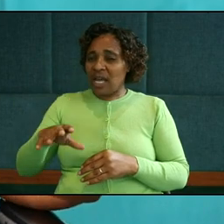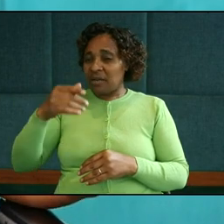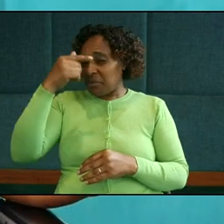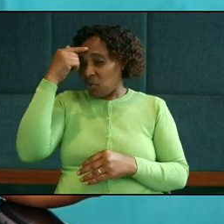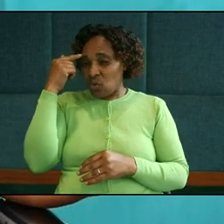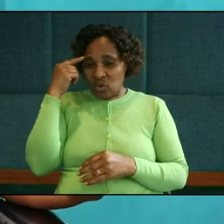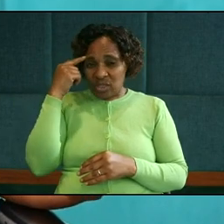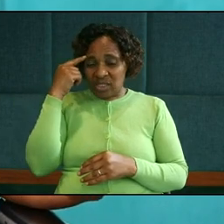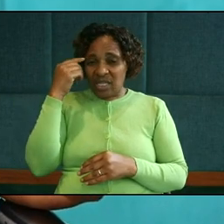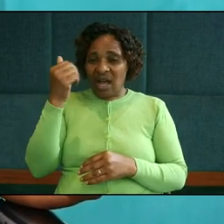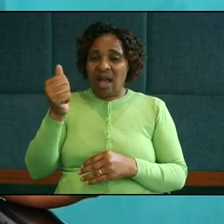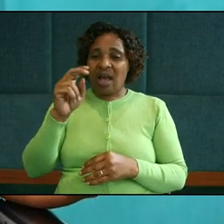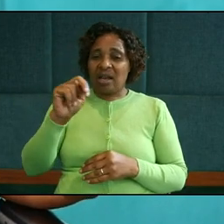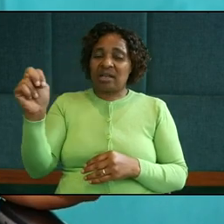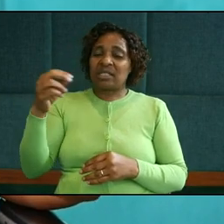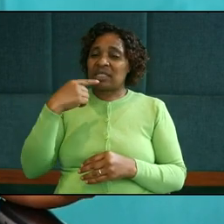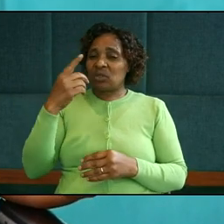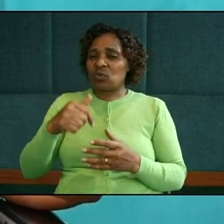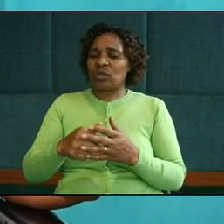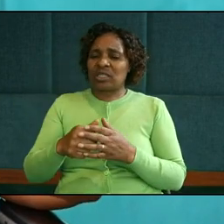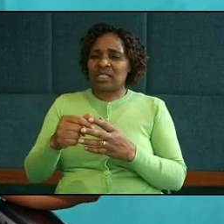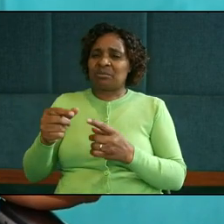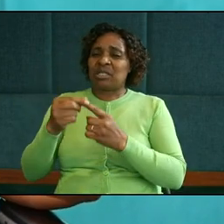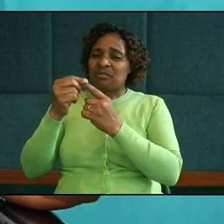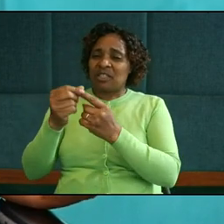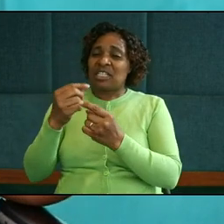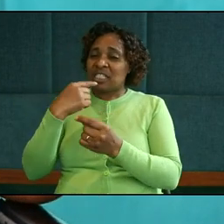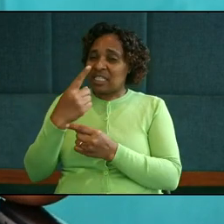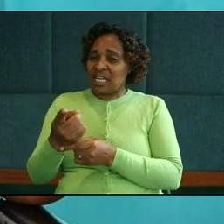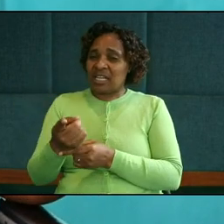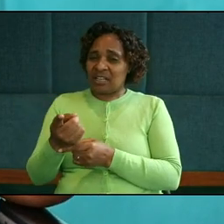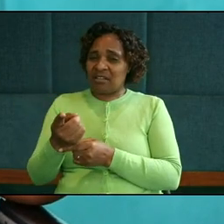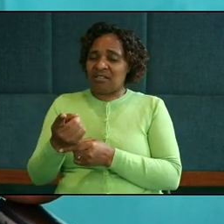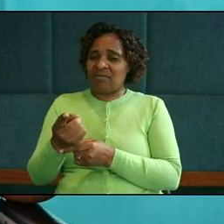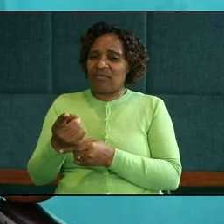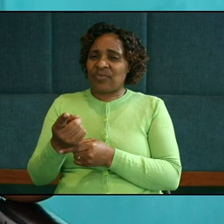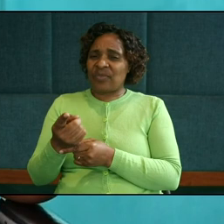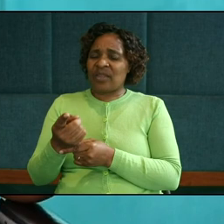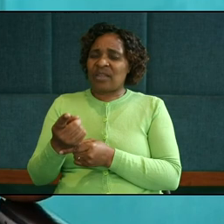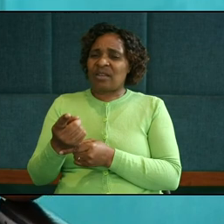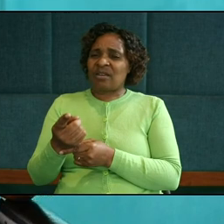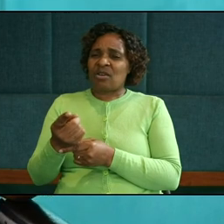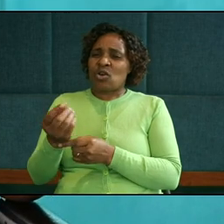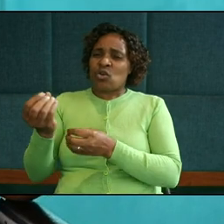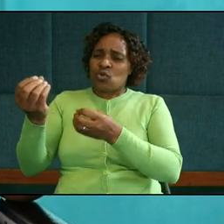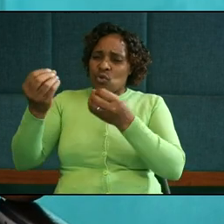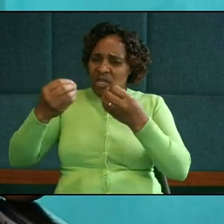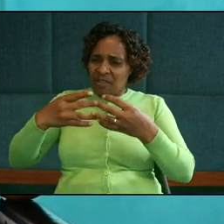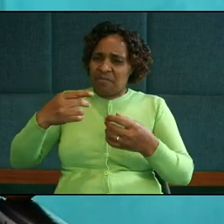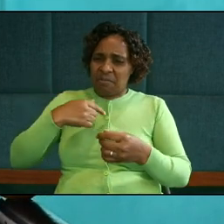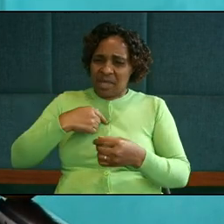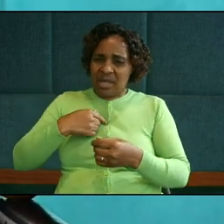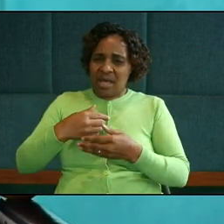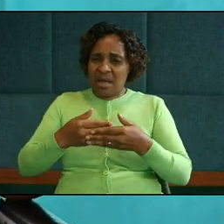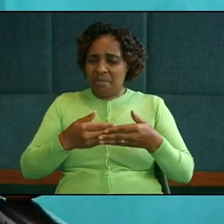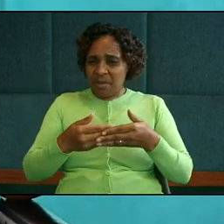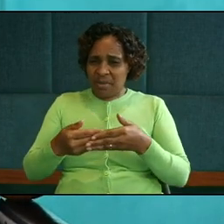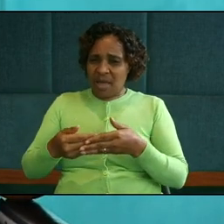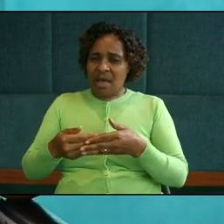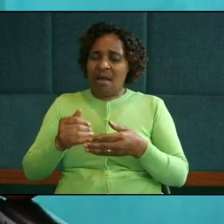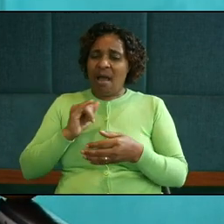because Hannah specifically said that if you give me a child,